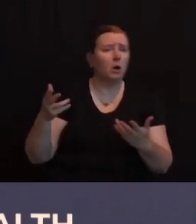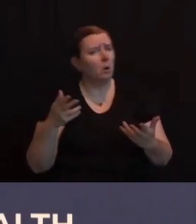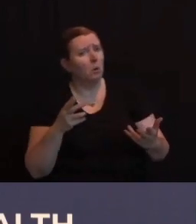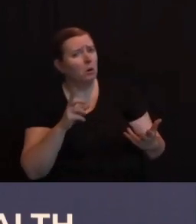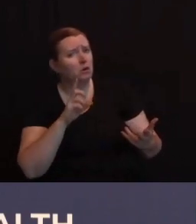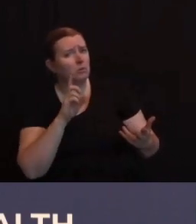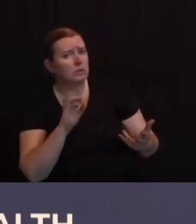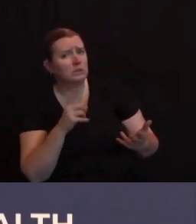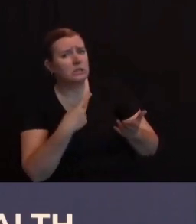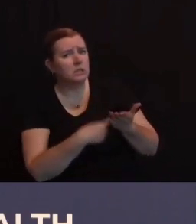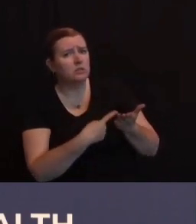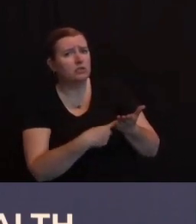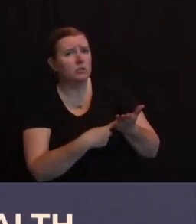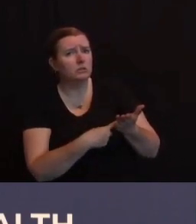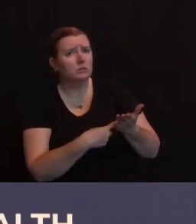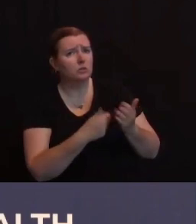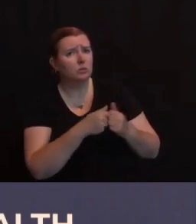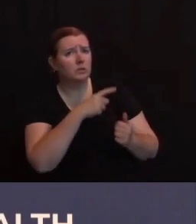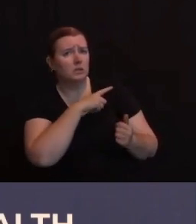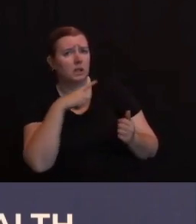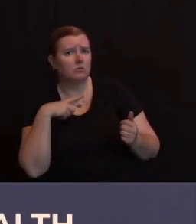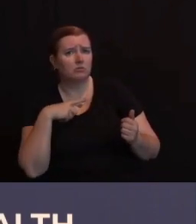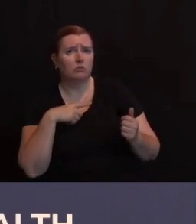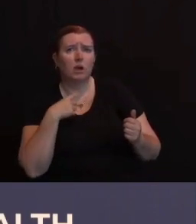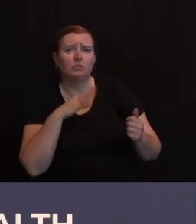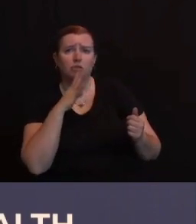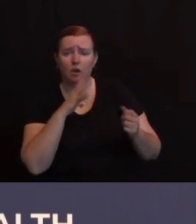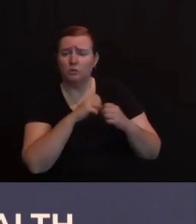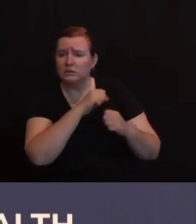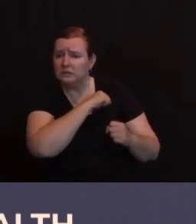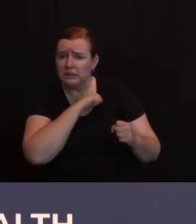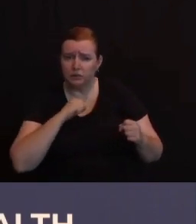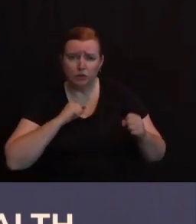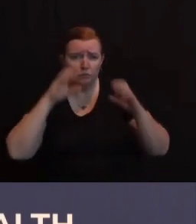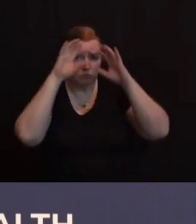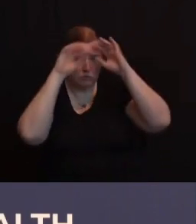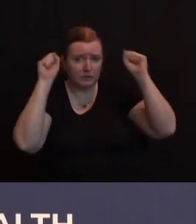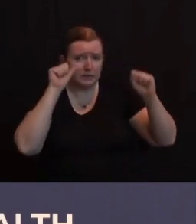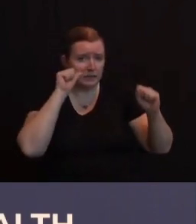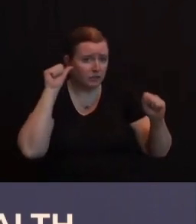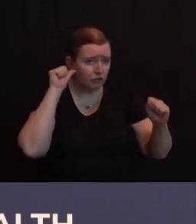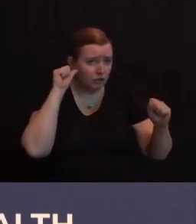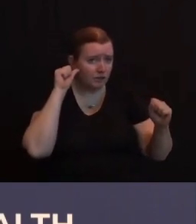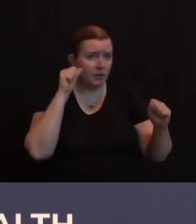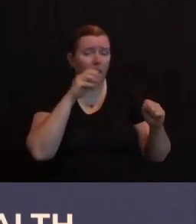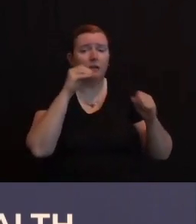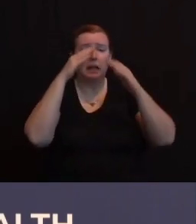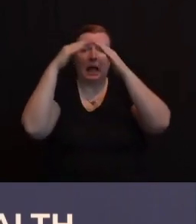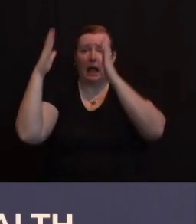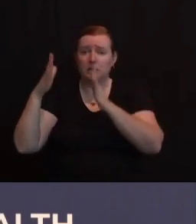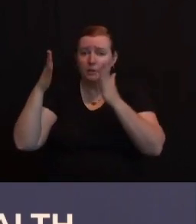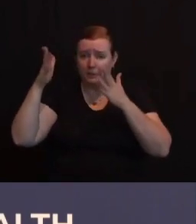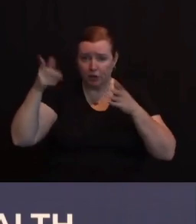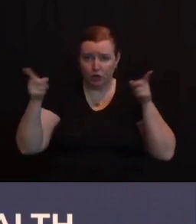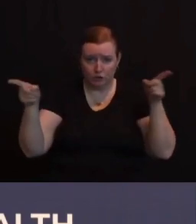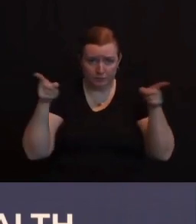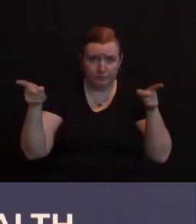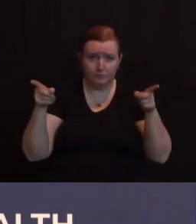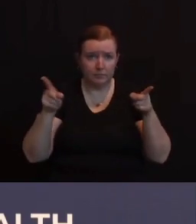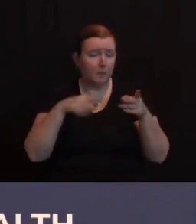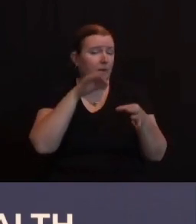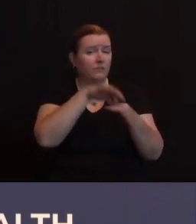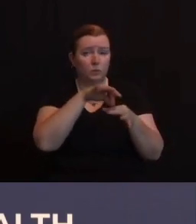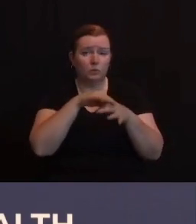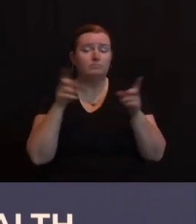if it a specific one. I spoke to the Senate President yesterday and the Speaker the night before, but it wasn't on what voting will look like. And then